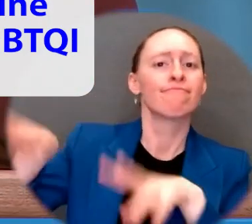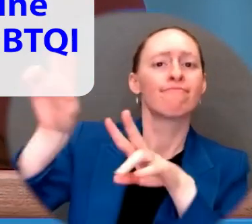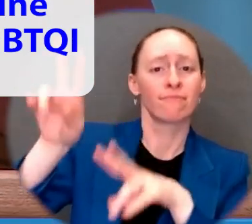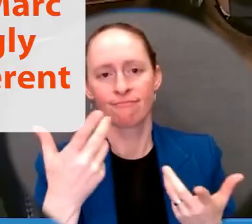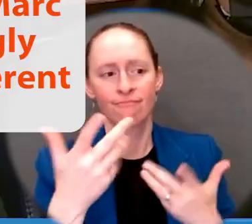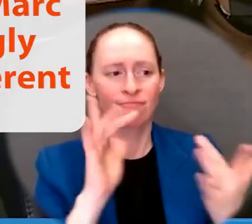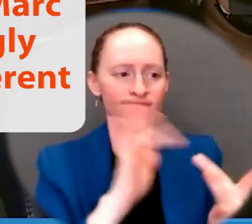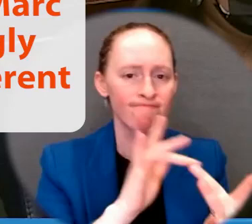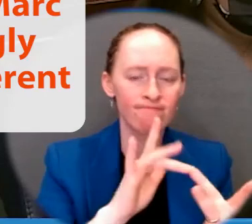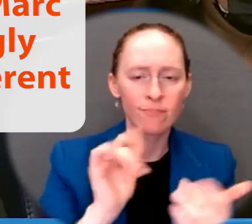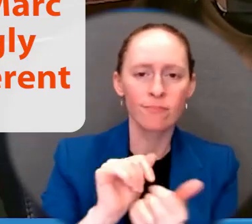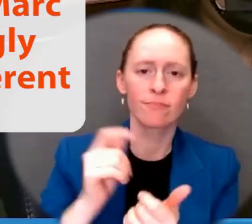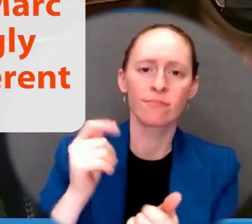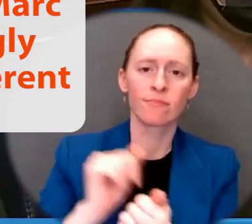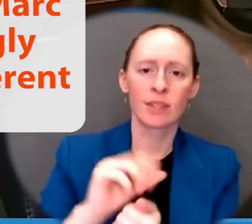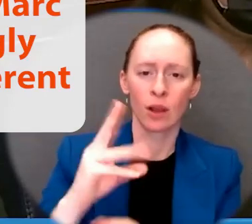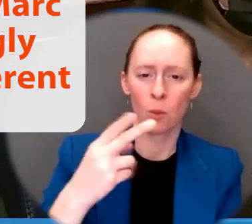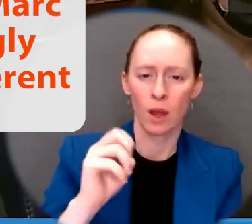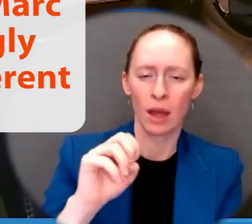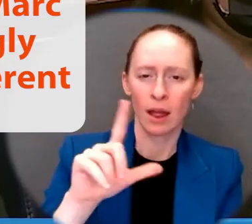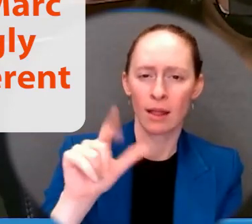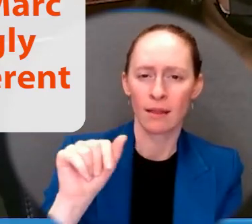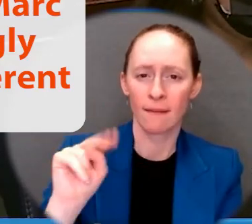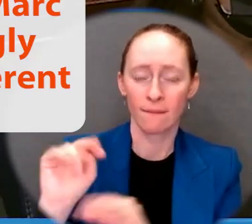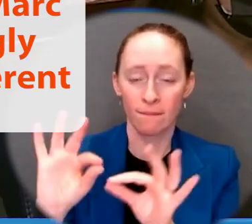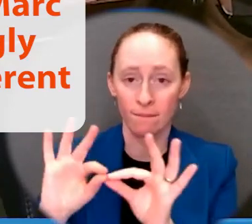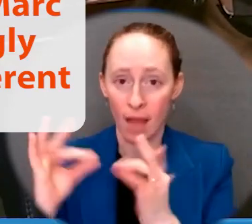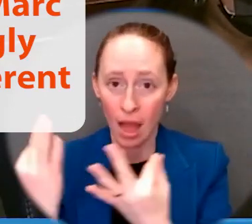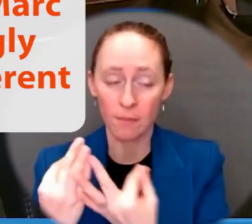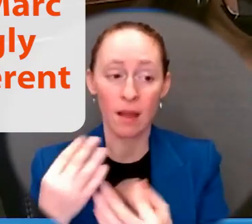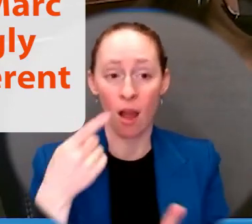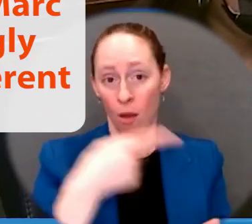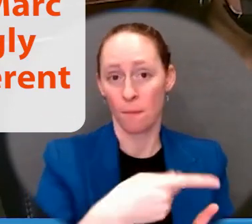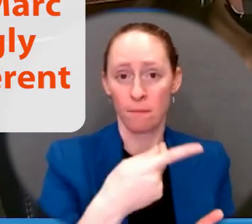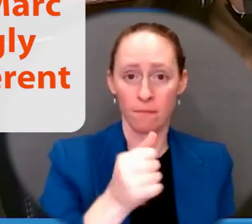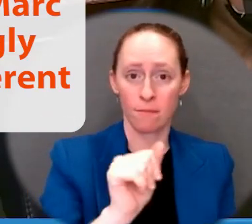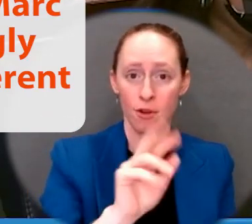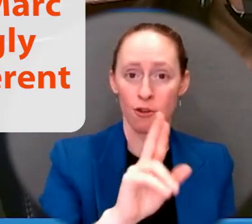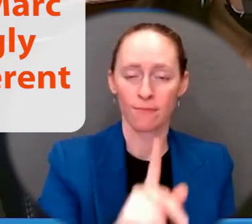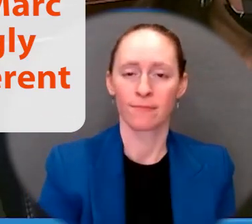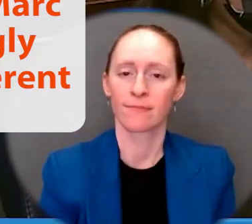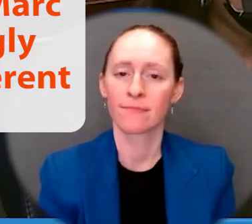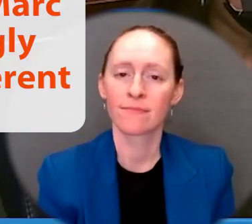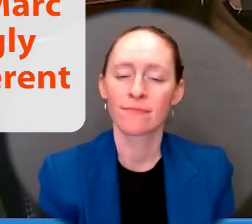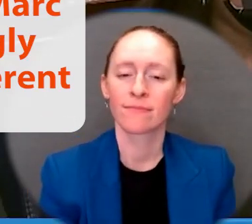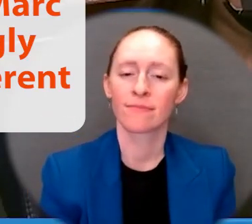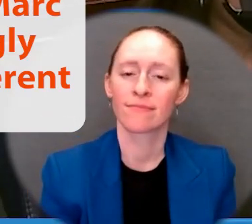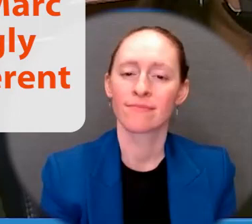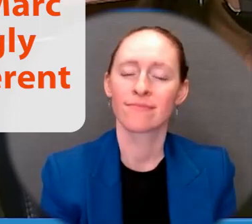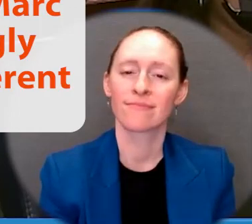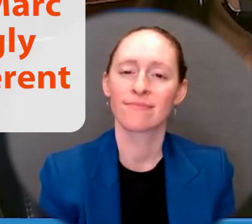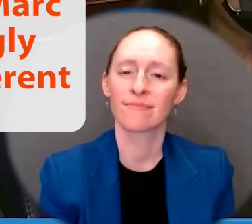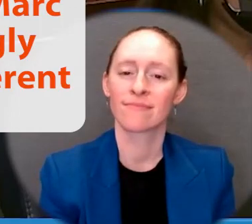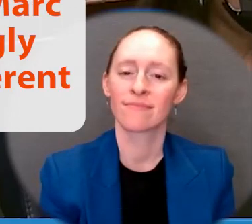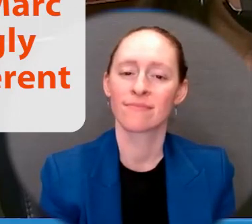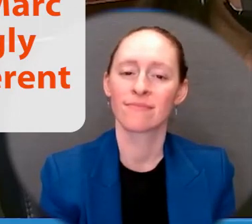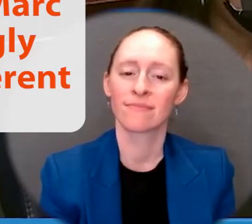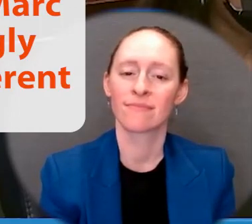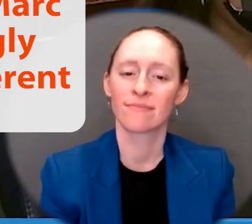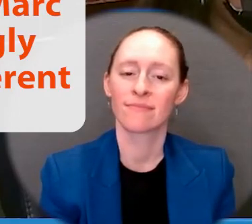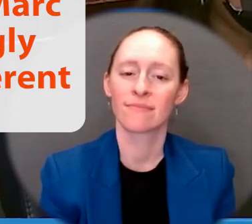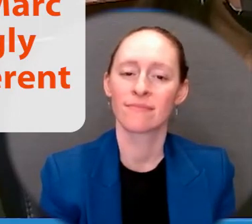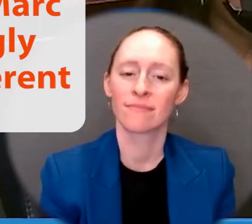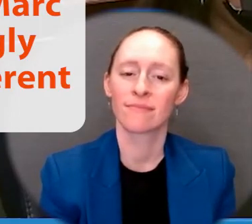color. I just wanted to ask, have there been any similar efforts regarding American Marc Fogel, who was